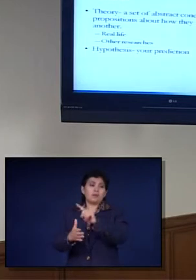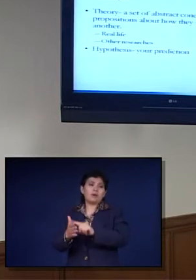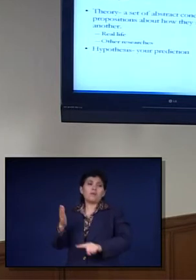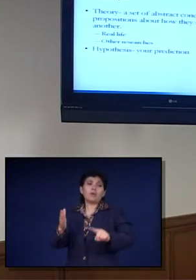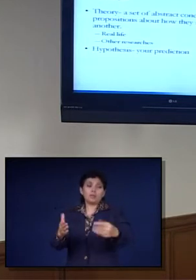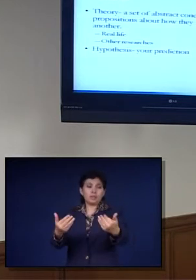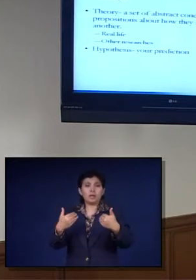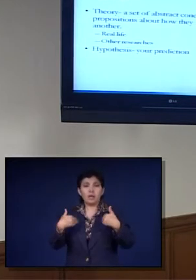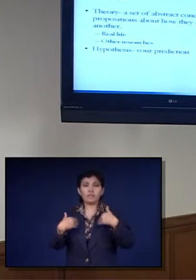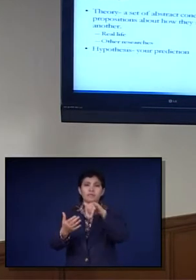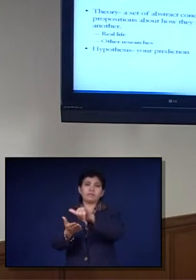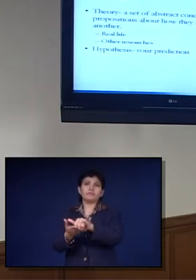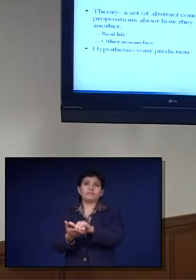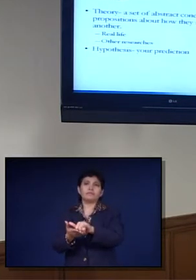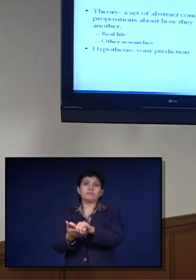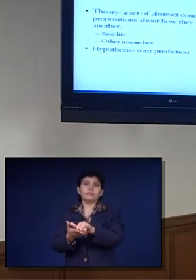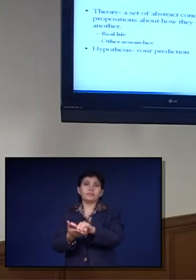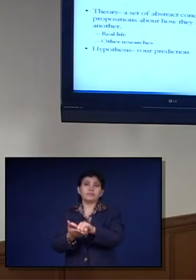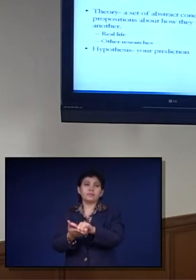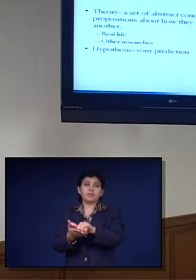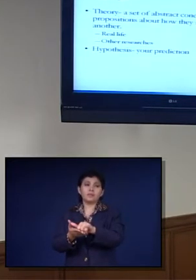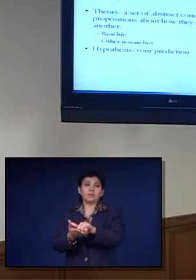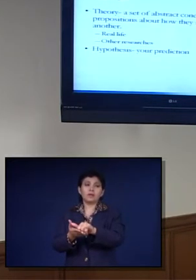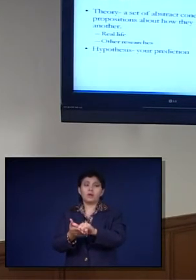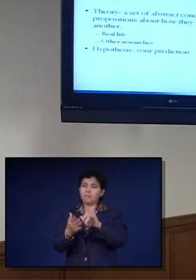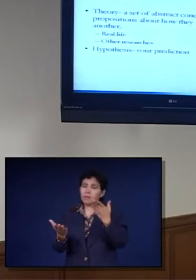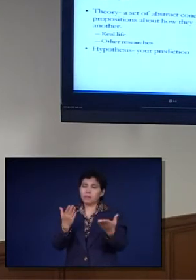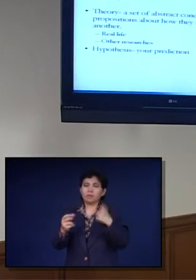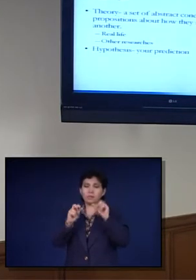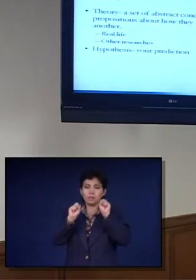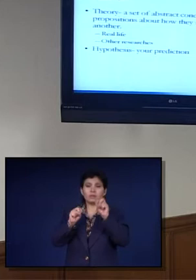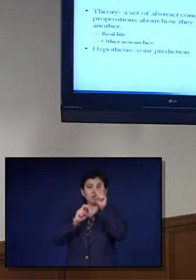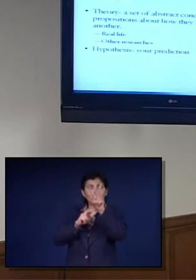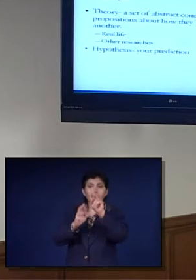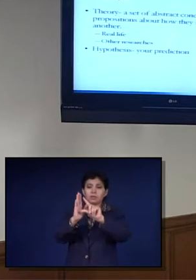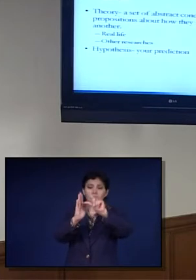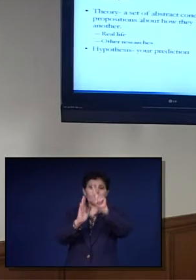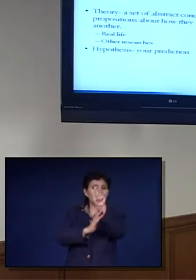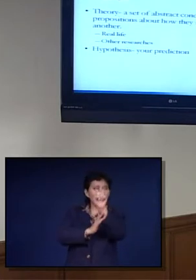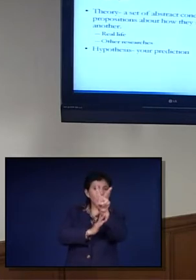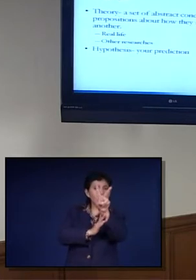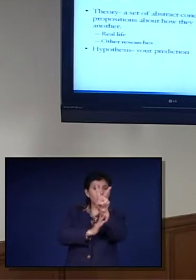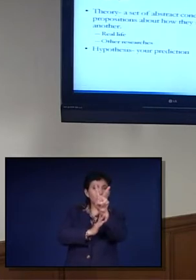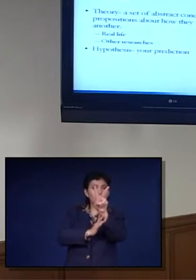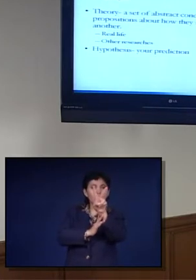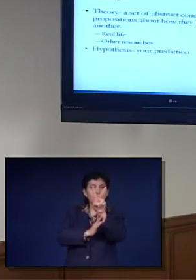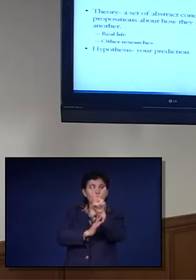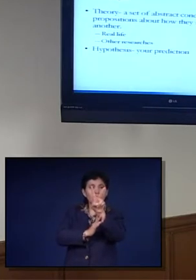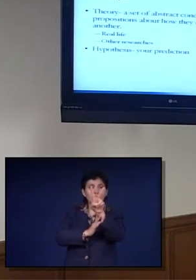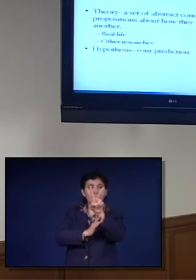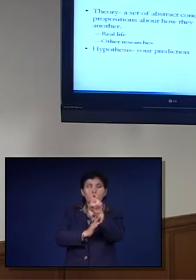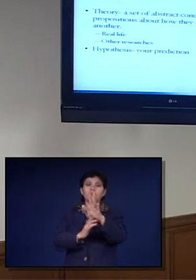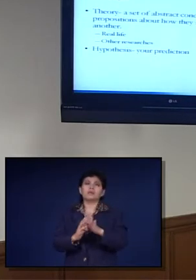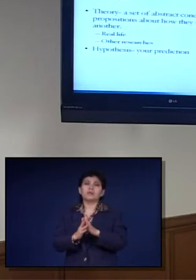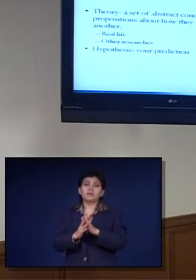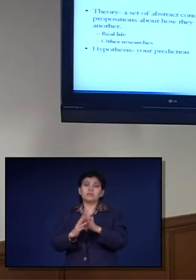that, because you might watch it on TV that people who are caught by police, they are often